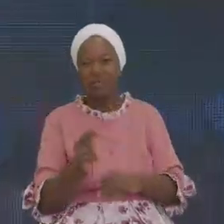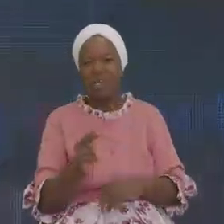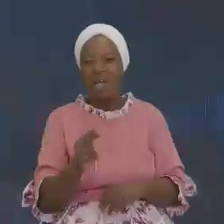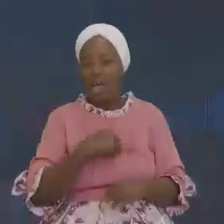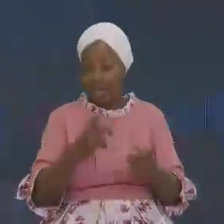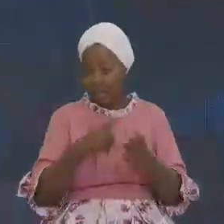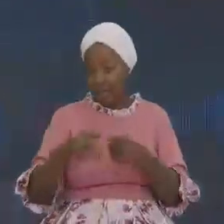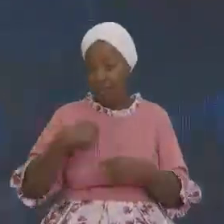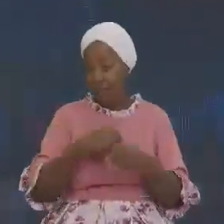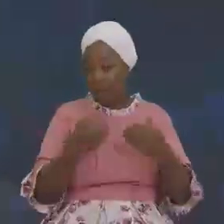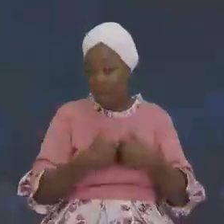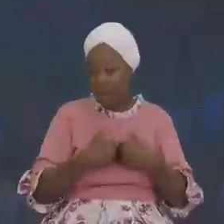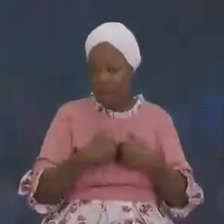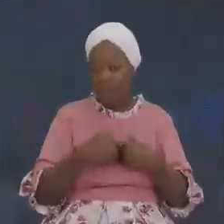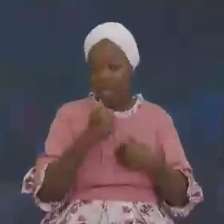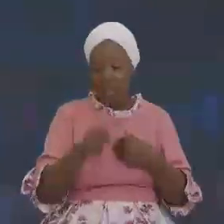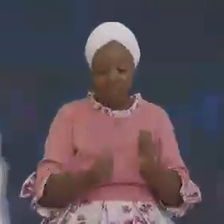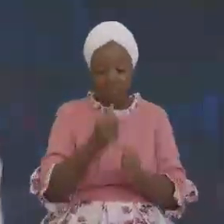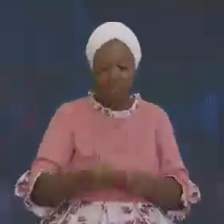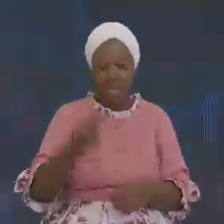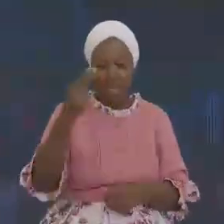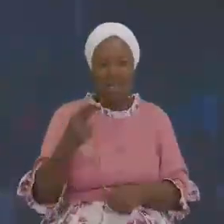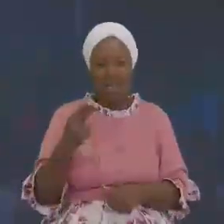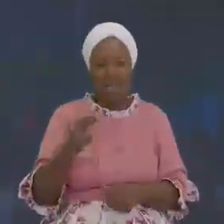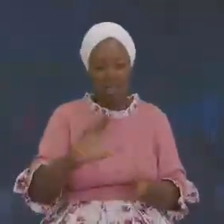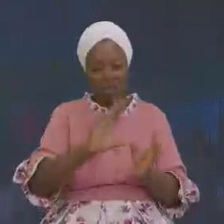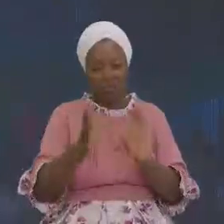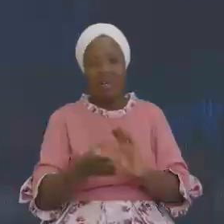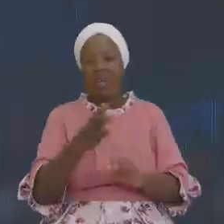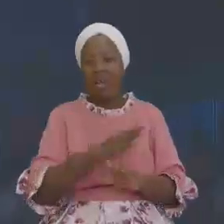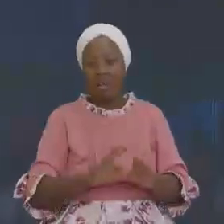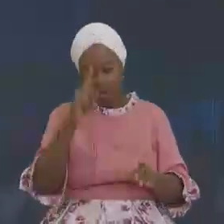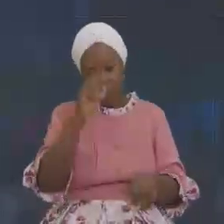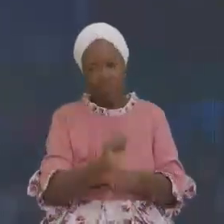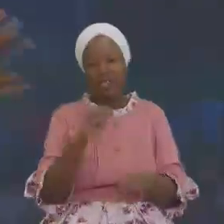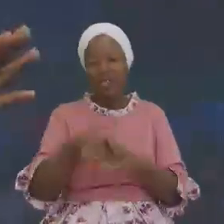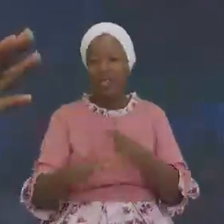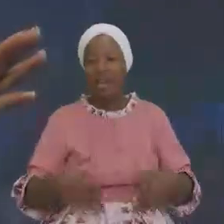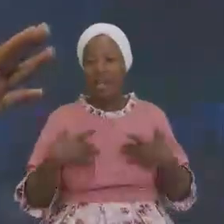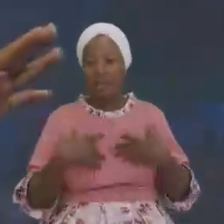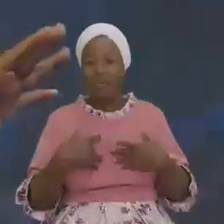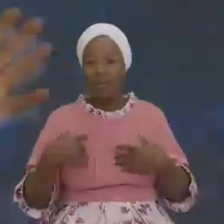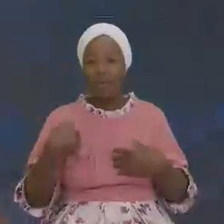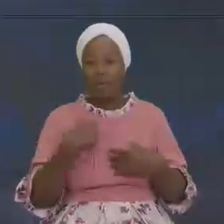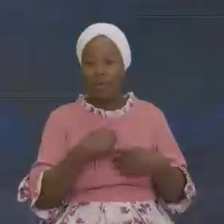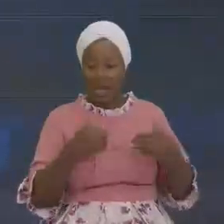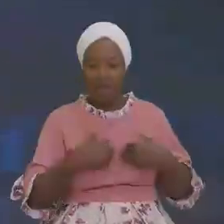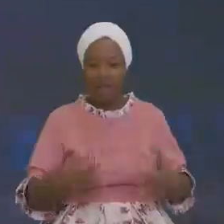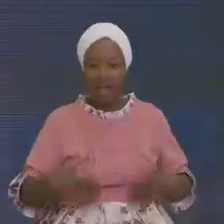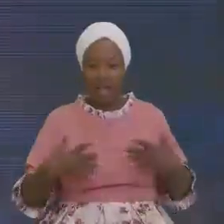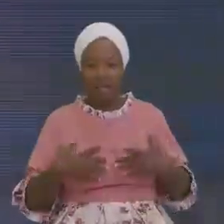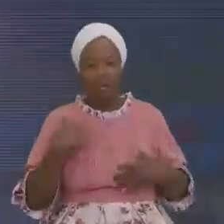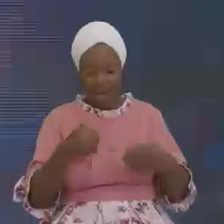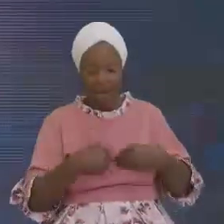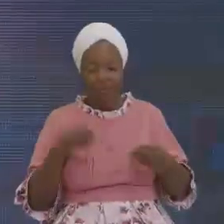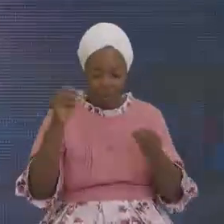we have a higher conduct in life. We have life, we have the more